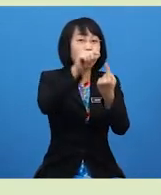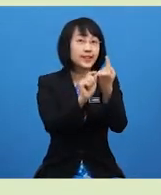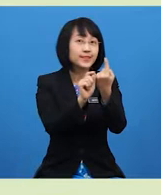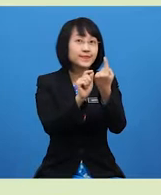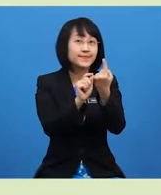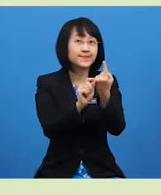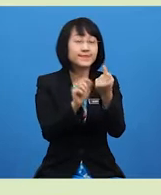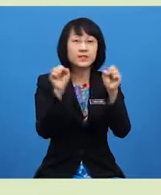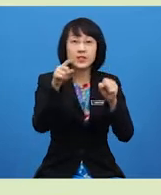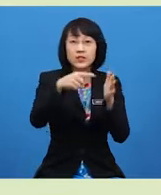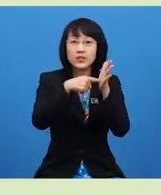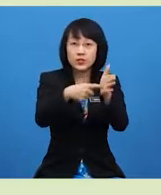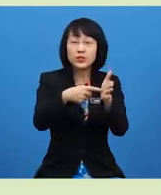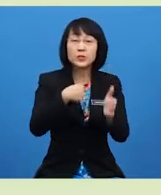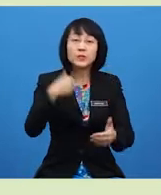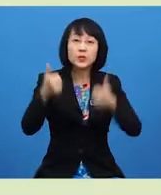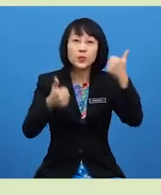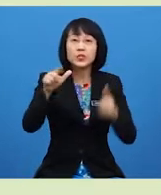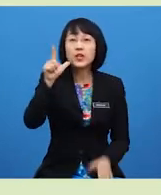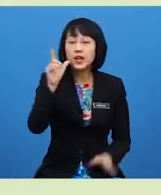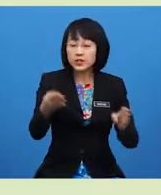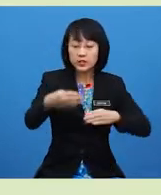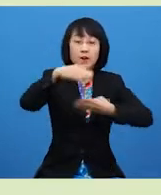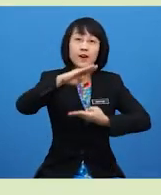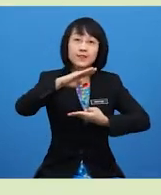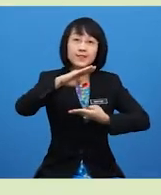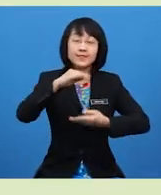banana. Can you show me which lunchbox?